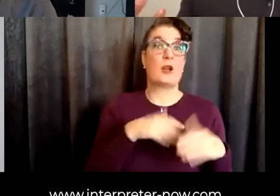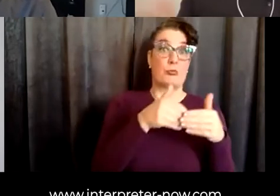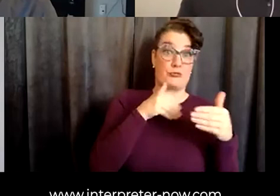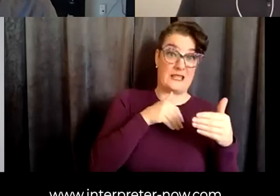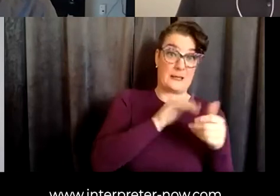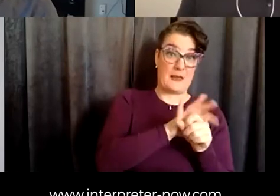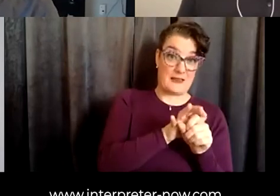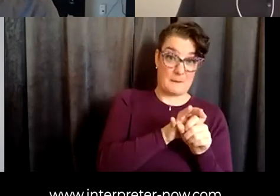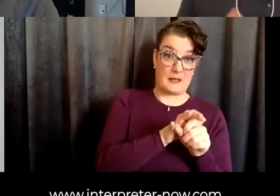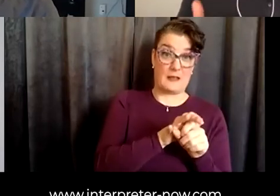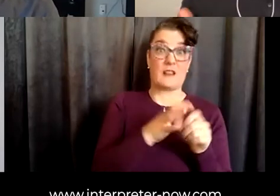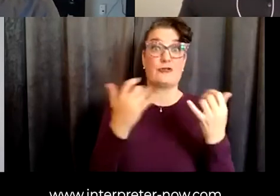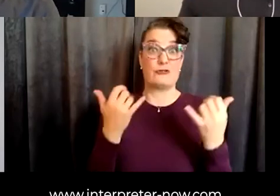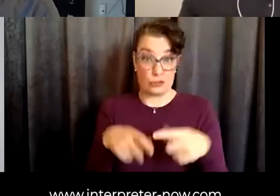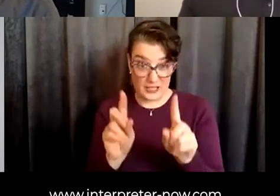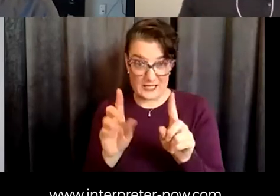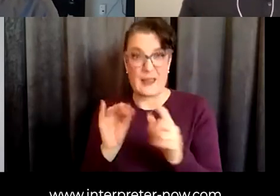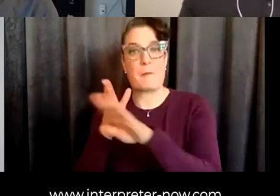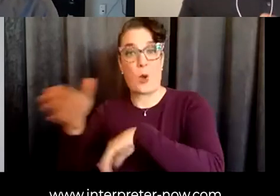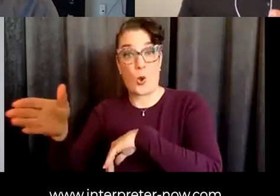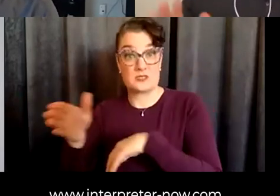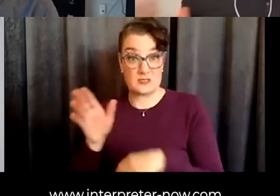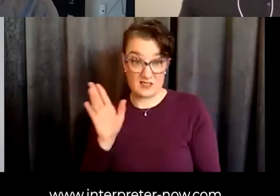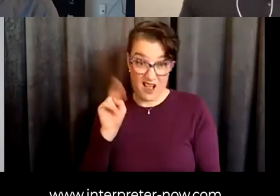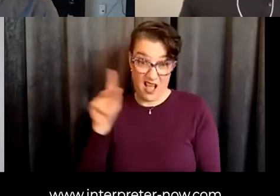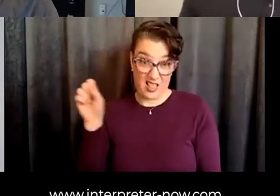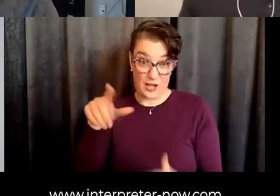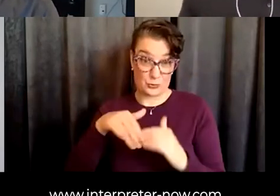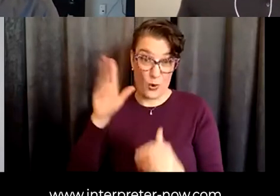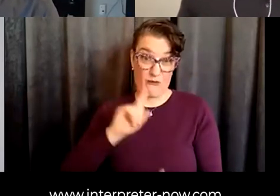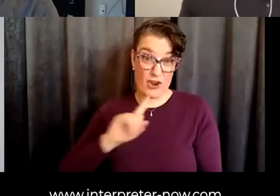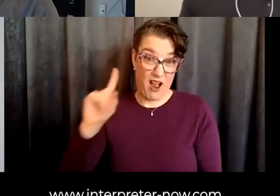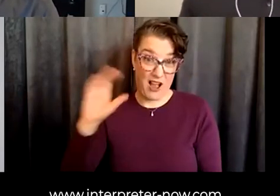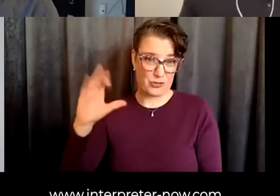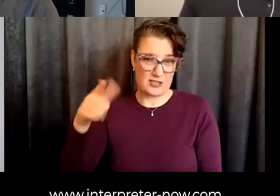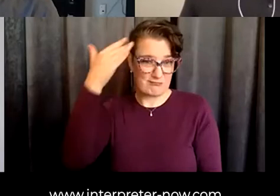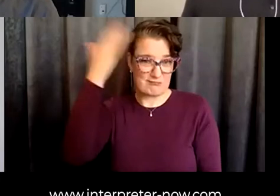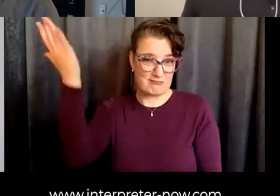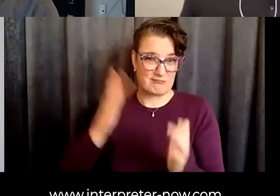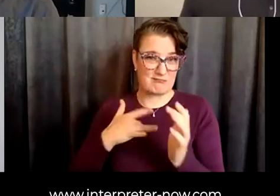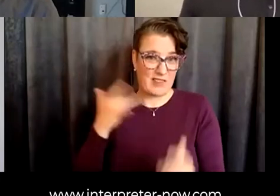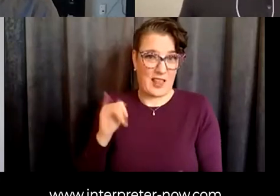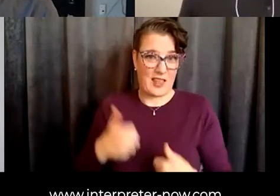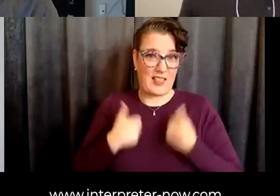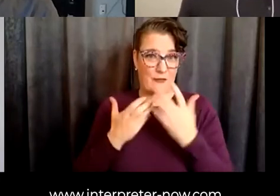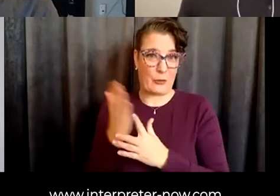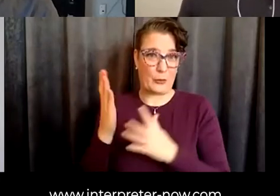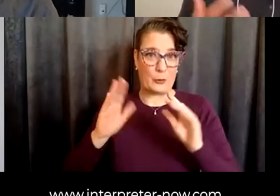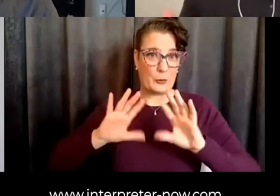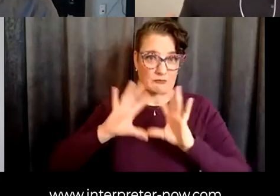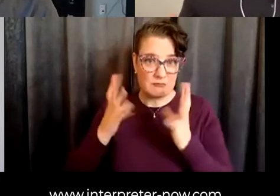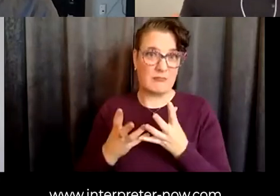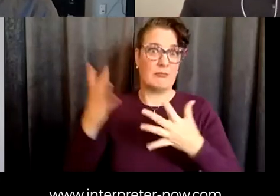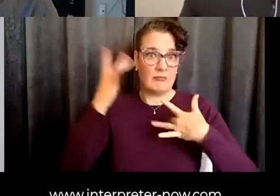post-pandemic. Unless you're over 100 years old, you don't know anything about living through a pandemic. But when you look back to